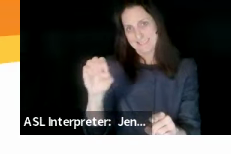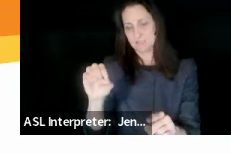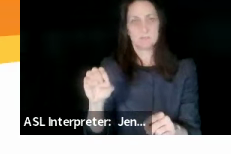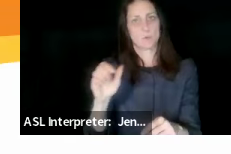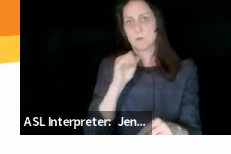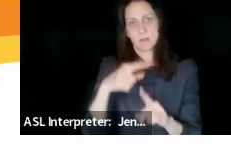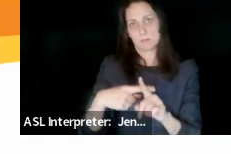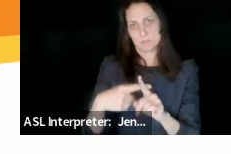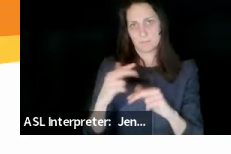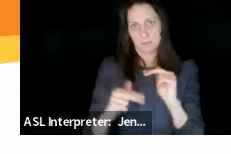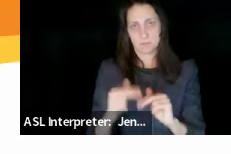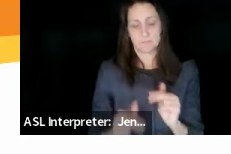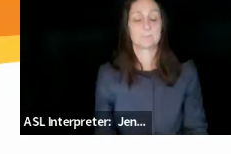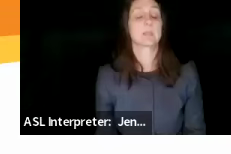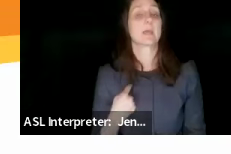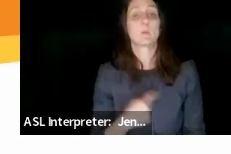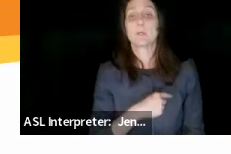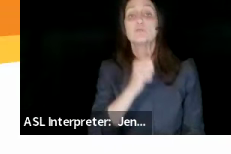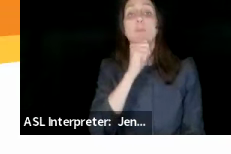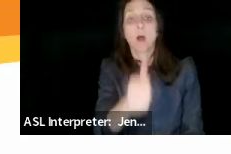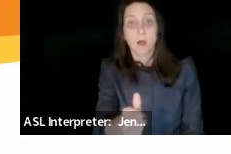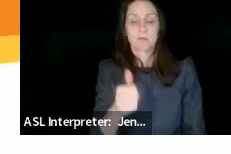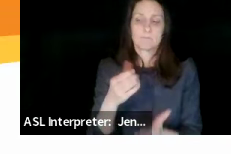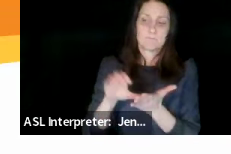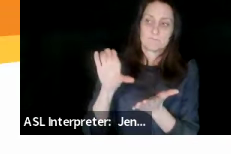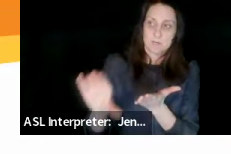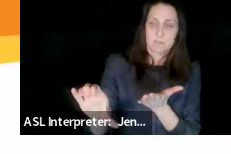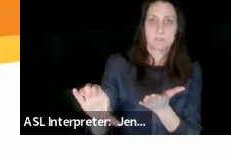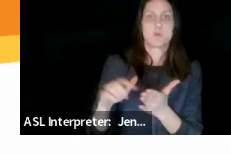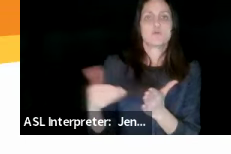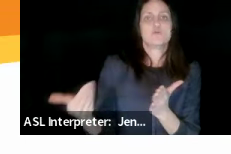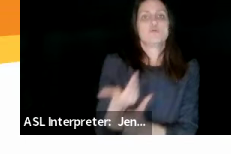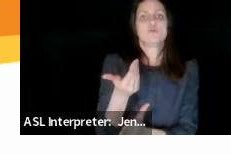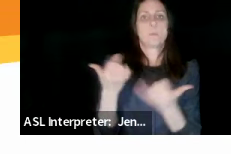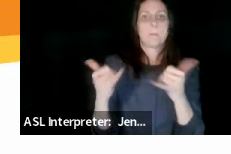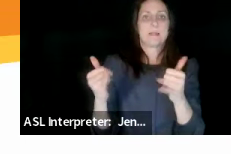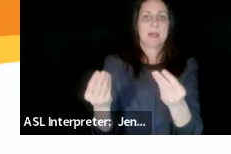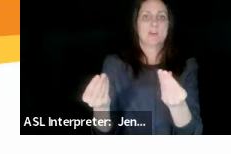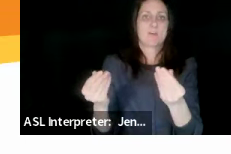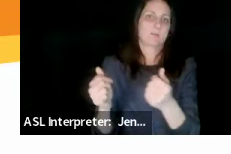do not fund the construction of new playgrounds. We can support modifications to existing